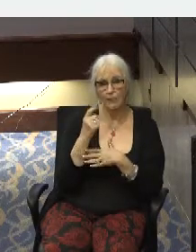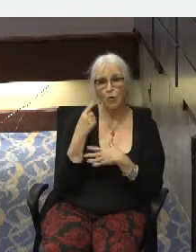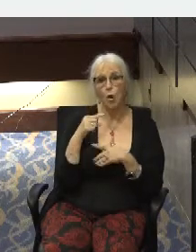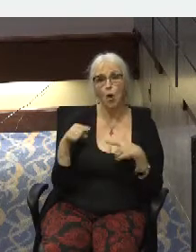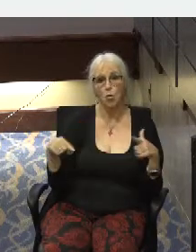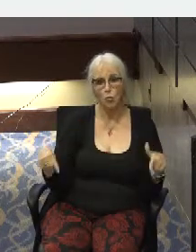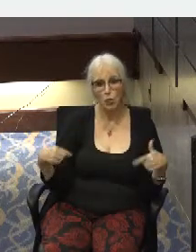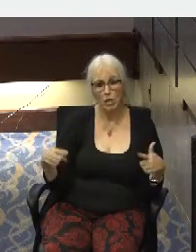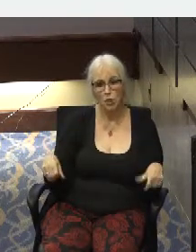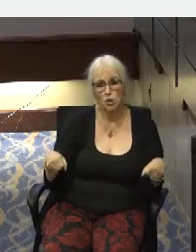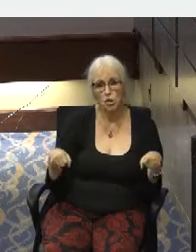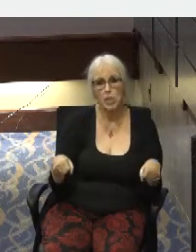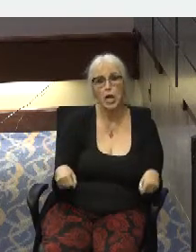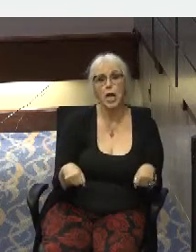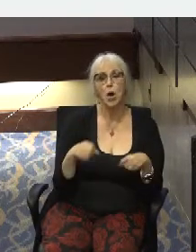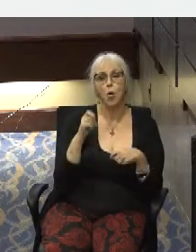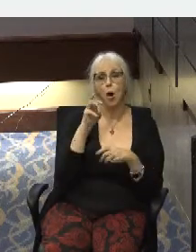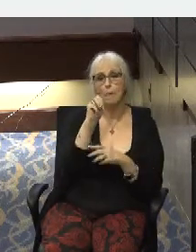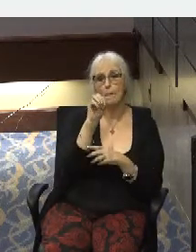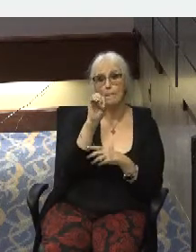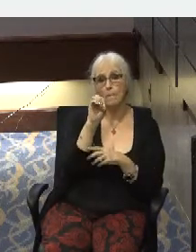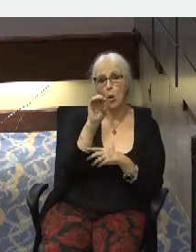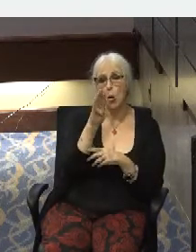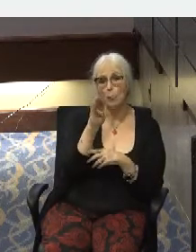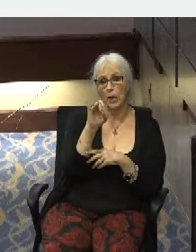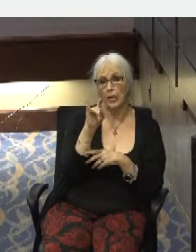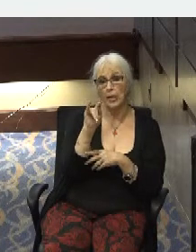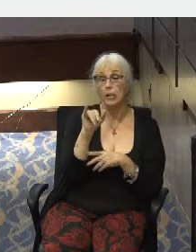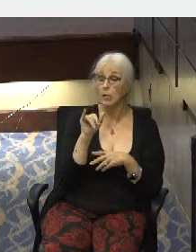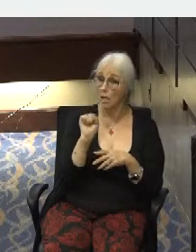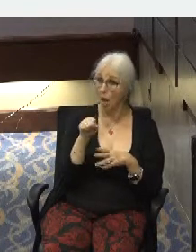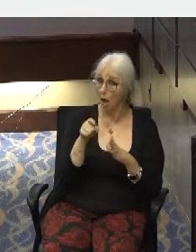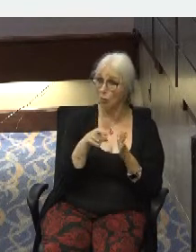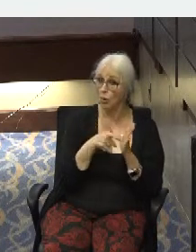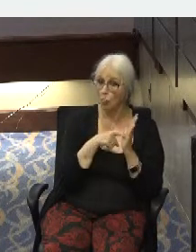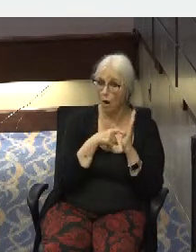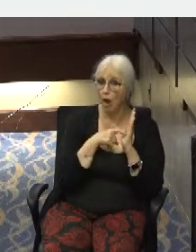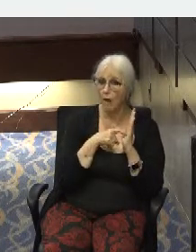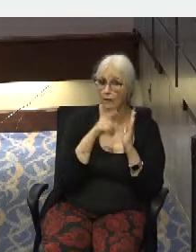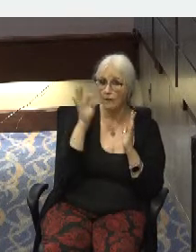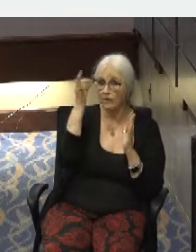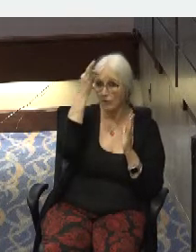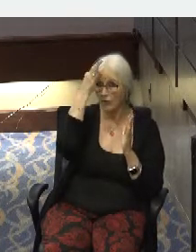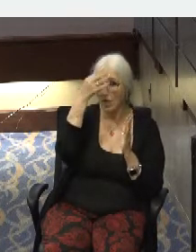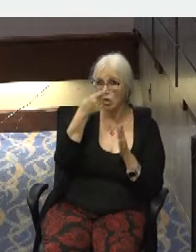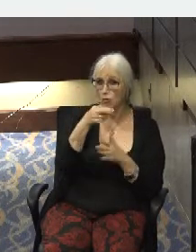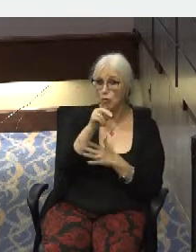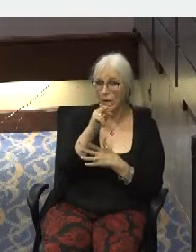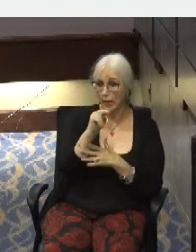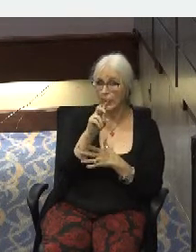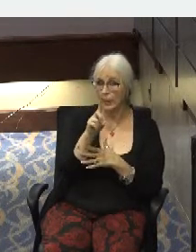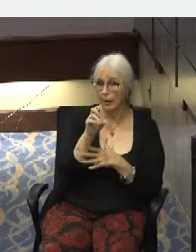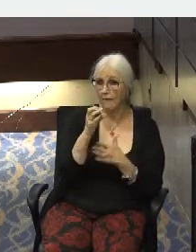have any sort of mobility devices? Yes, absolutely, and that would be required from any federal grant used to implement that service.